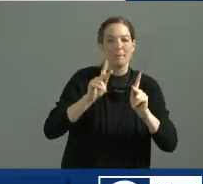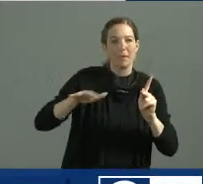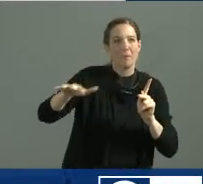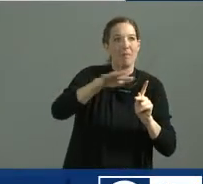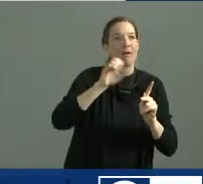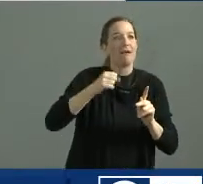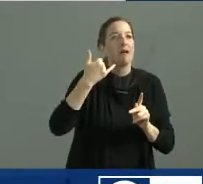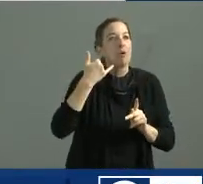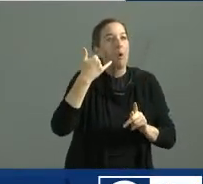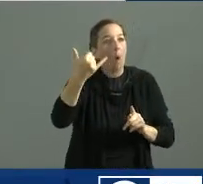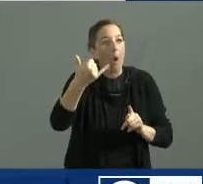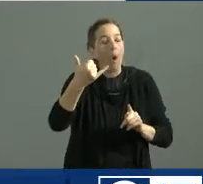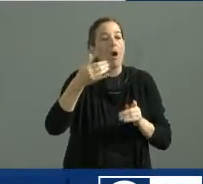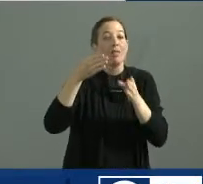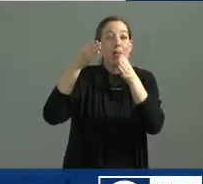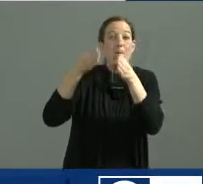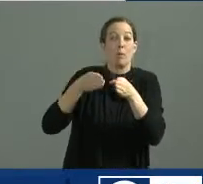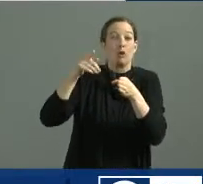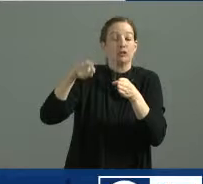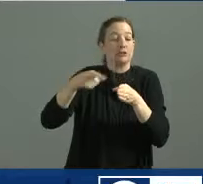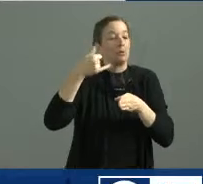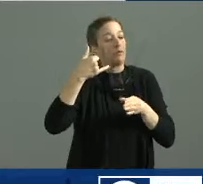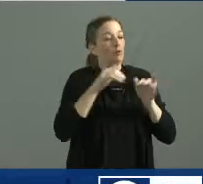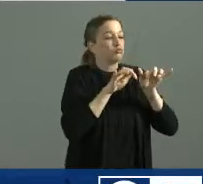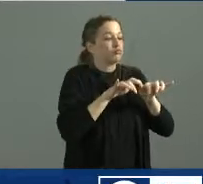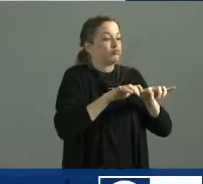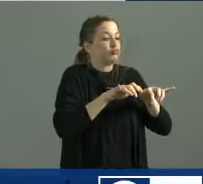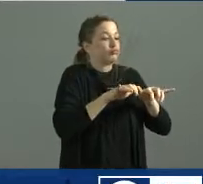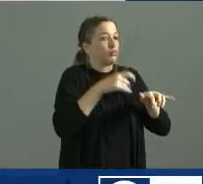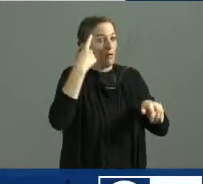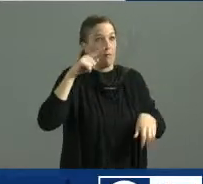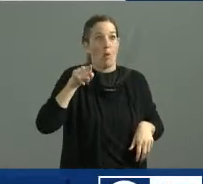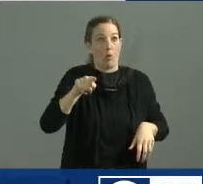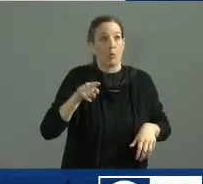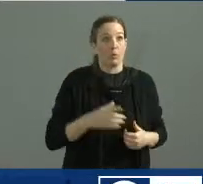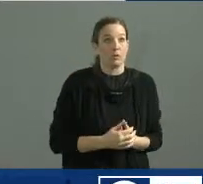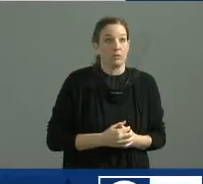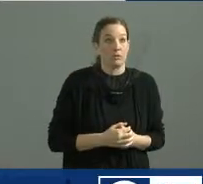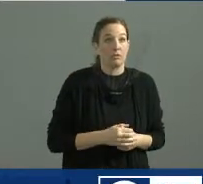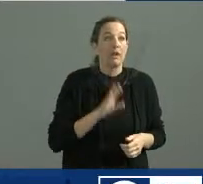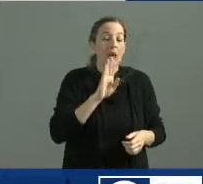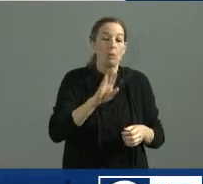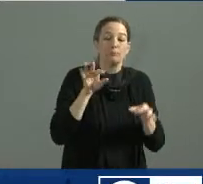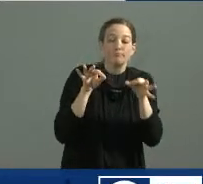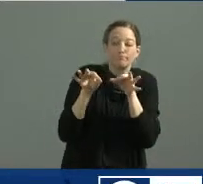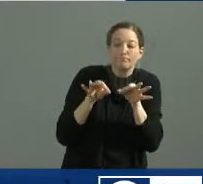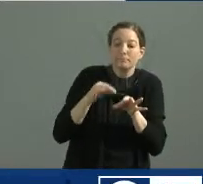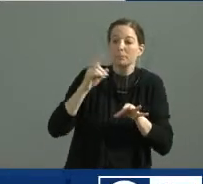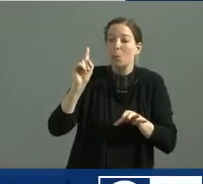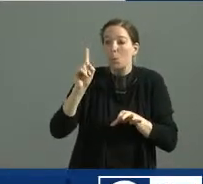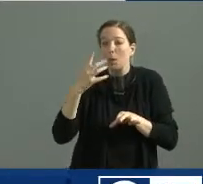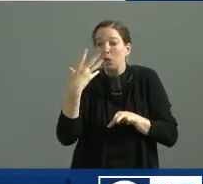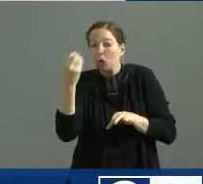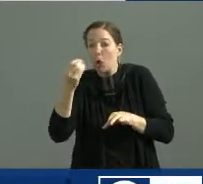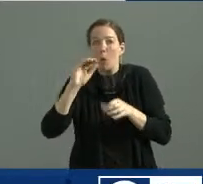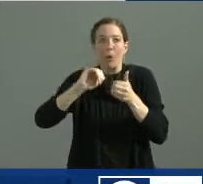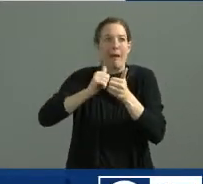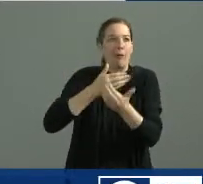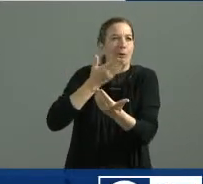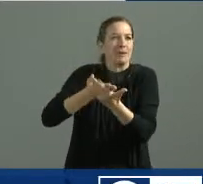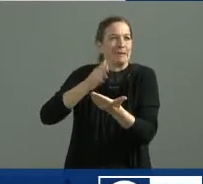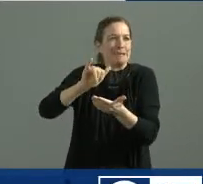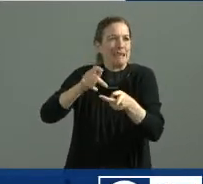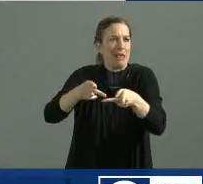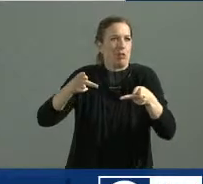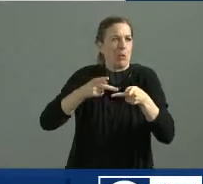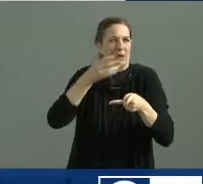call and somebody on the other line will register an appointment for you or tell you how to get to a site that is near you.